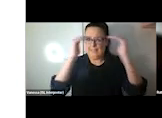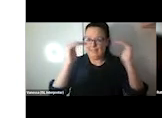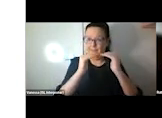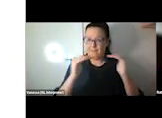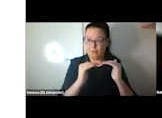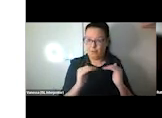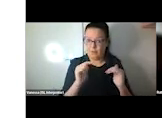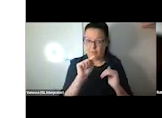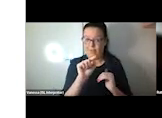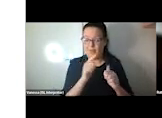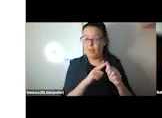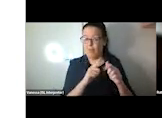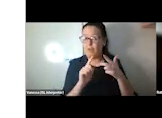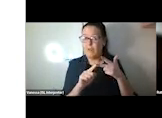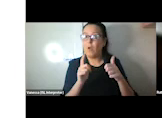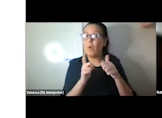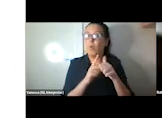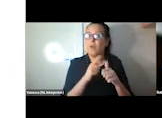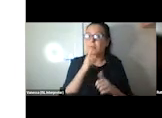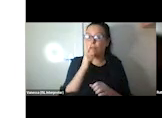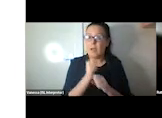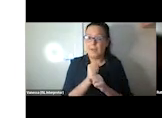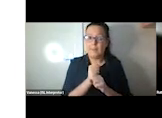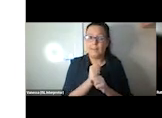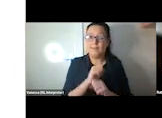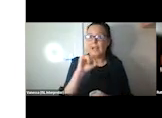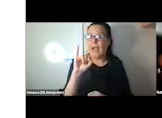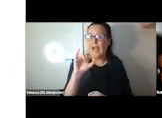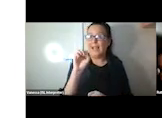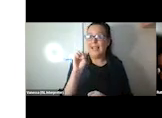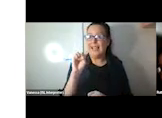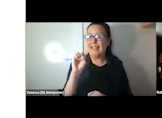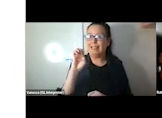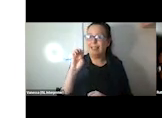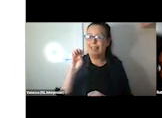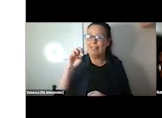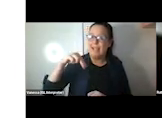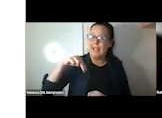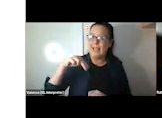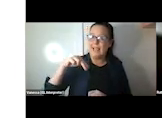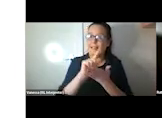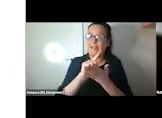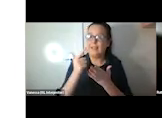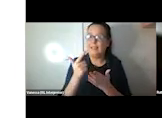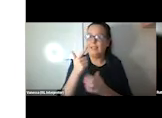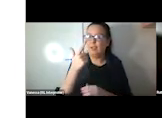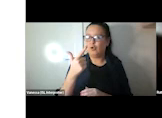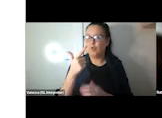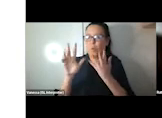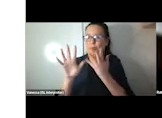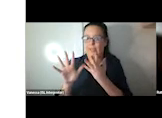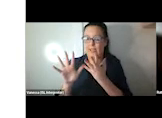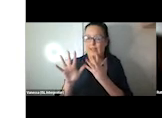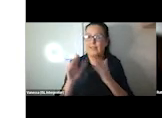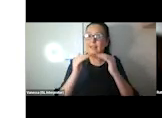them is the standard that we're talking about today, ISEN 17210. And that's the standard for the built